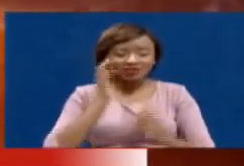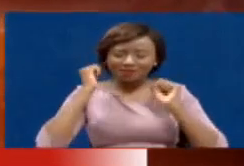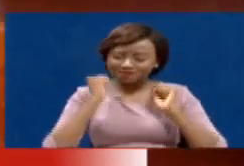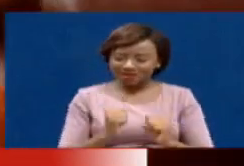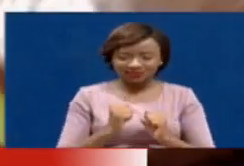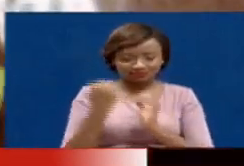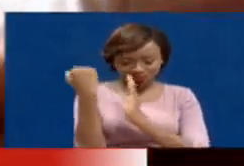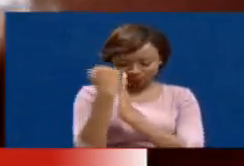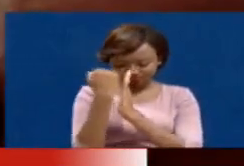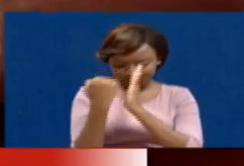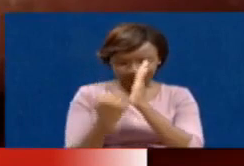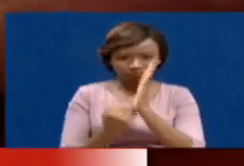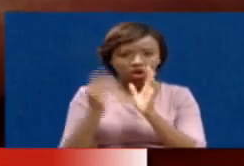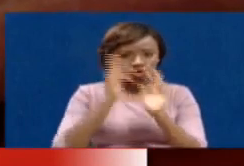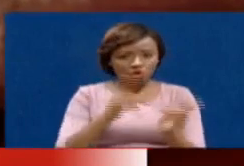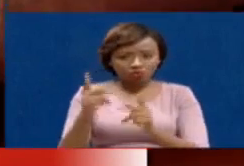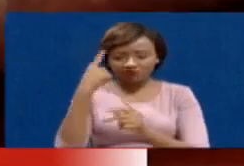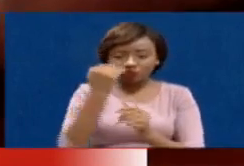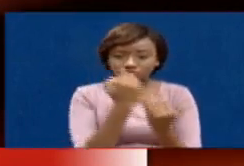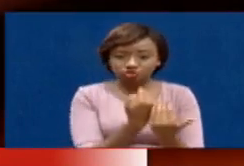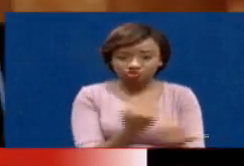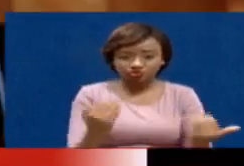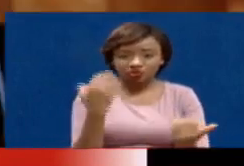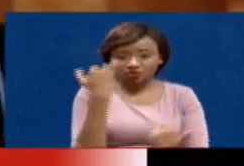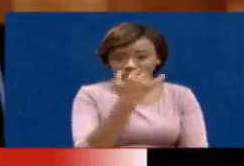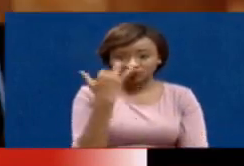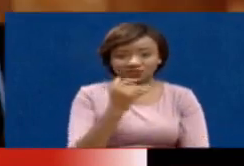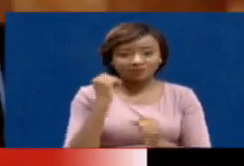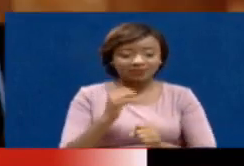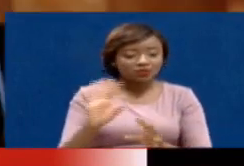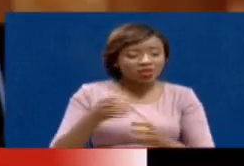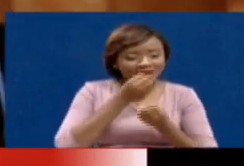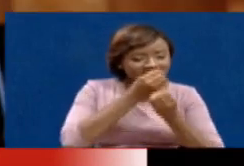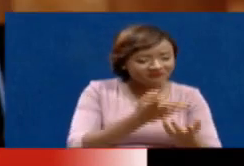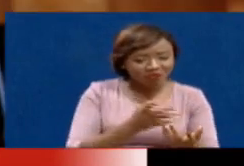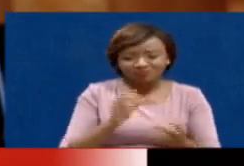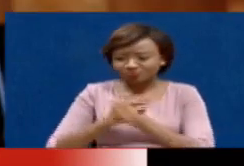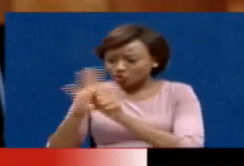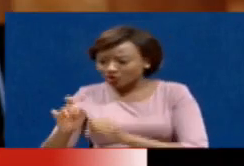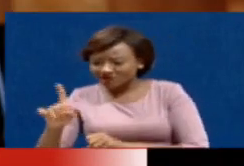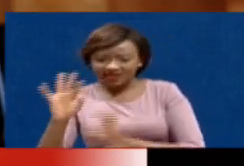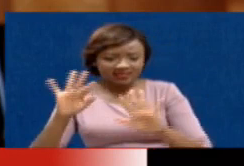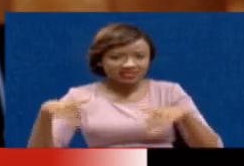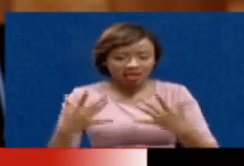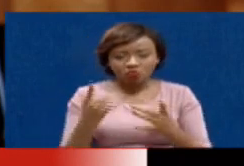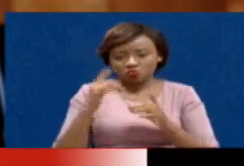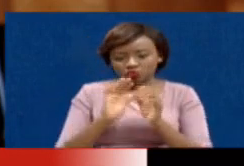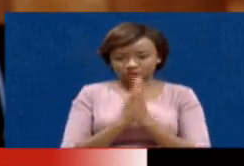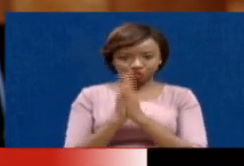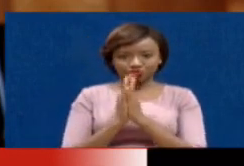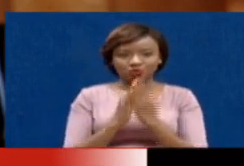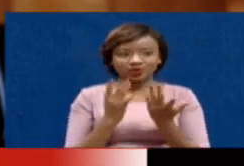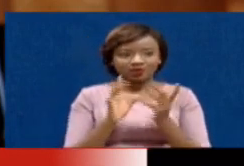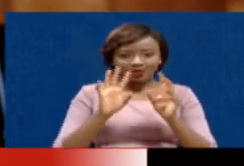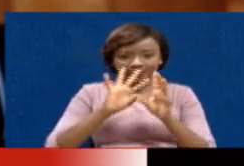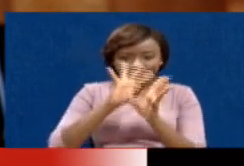solid routine, especially for autistic children. Information about COVID-19. Through social stories, very